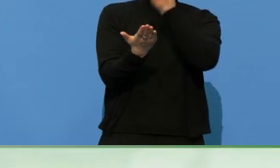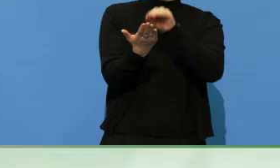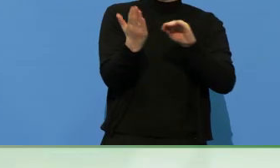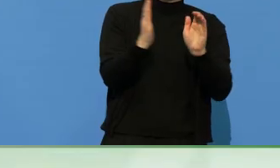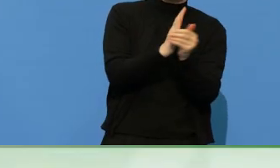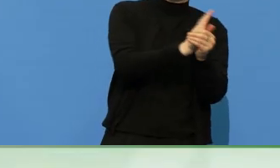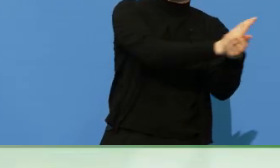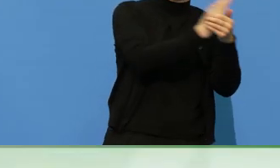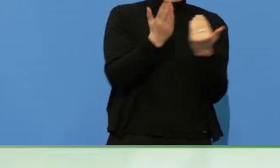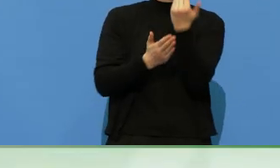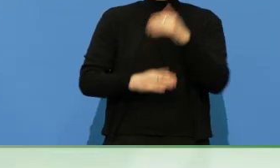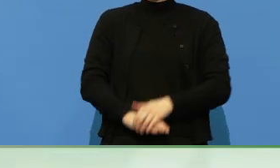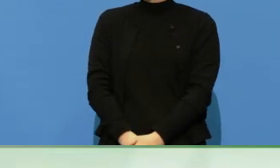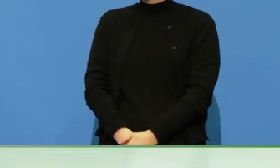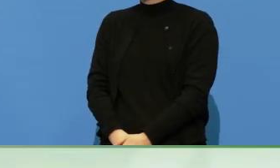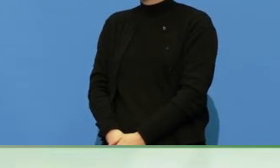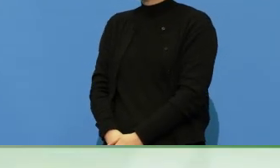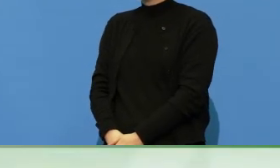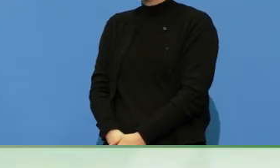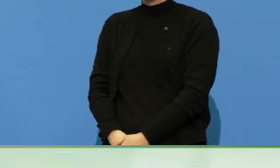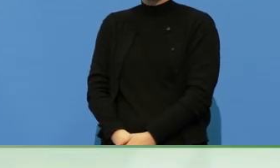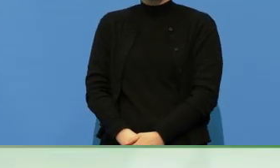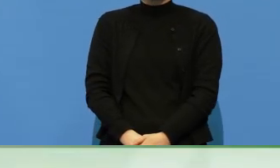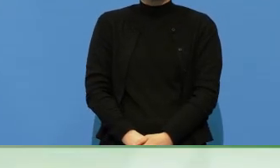this. Yes, let's give him a hand. So,